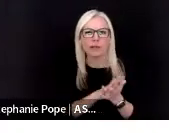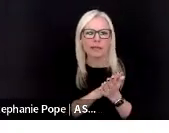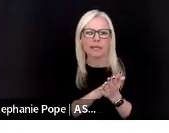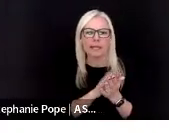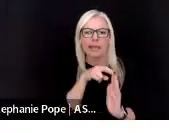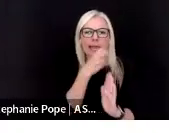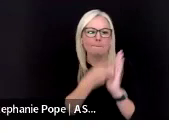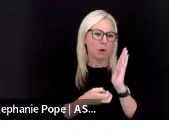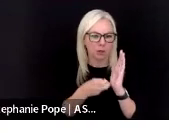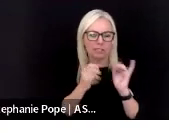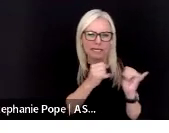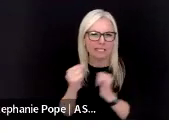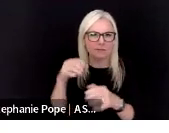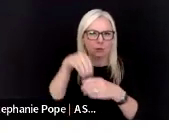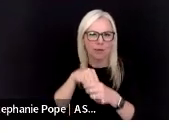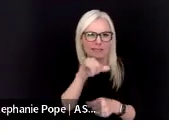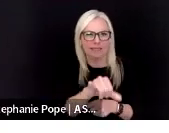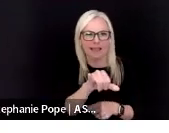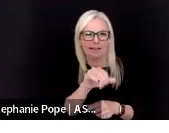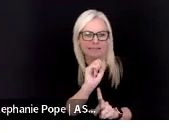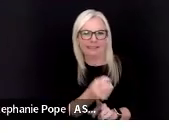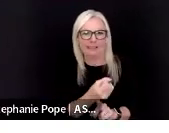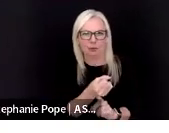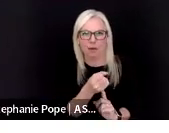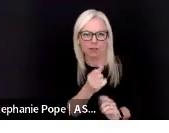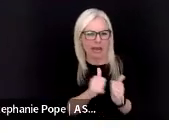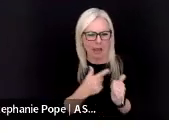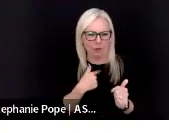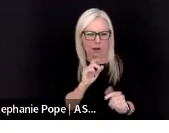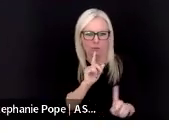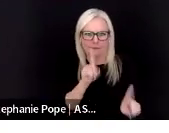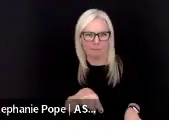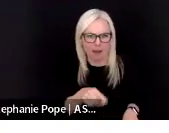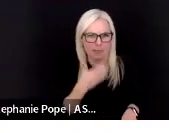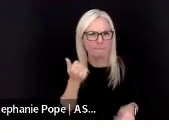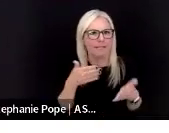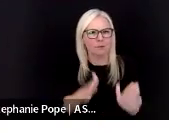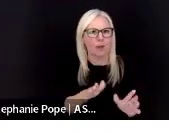a scene and say, okay, how could I respond to this situation in the best way possible?